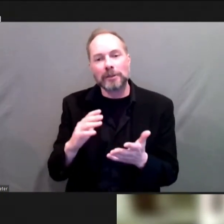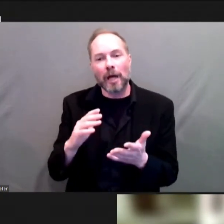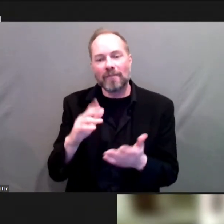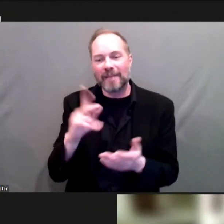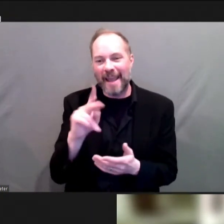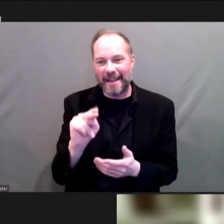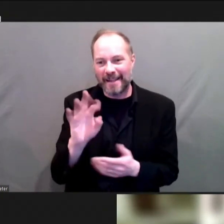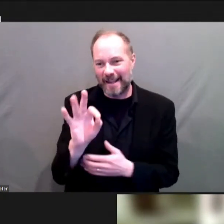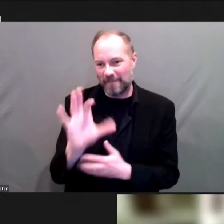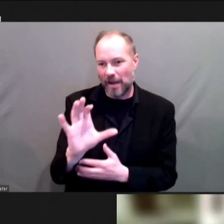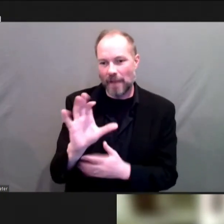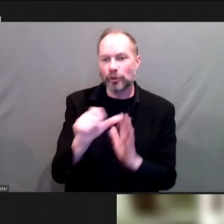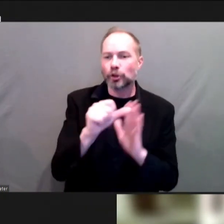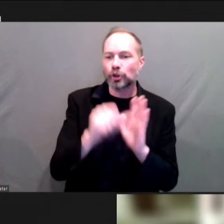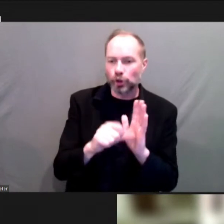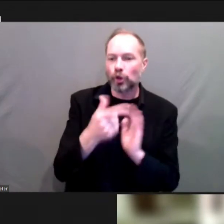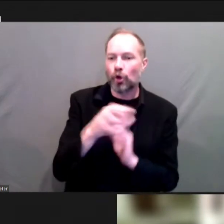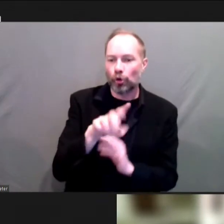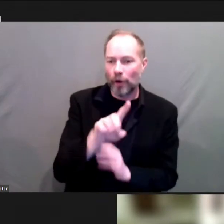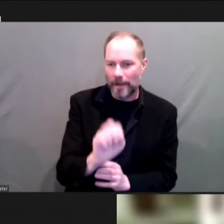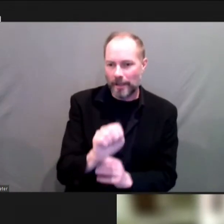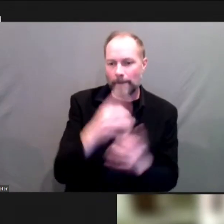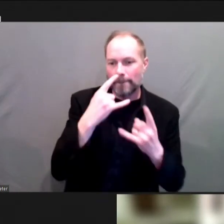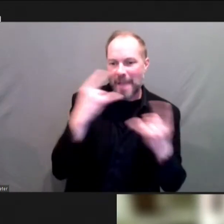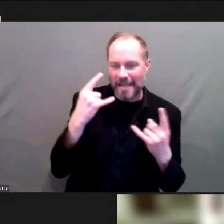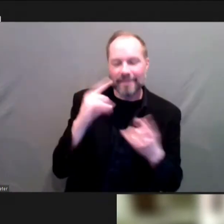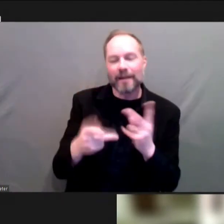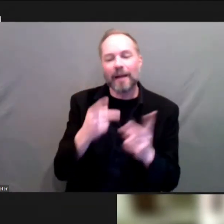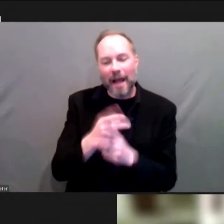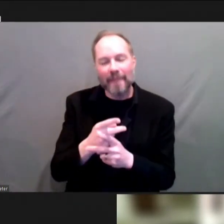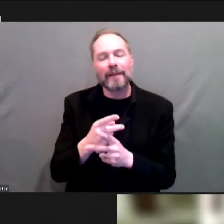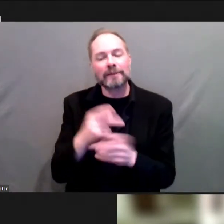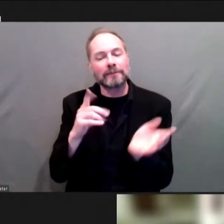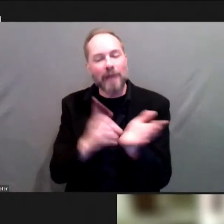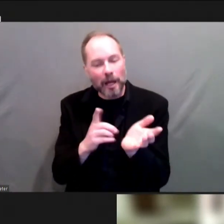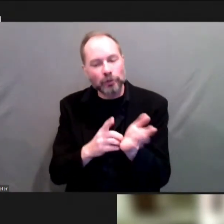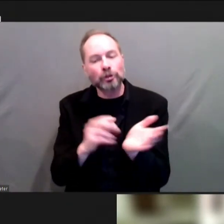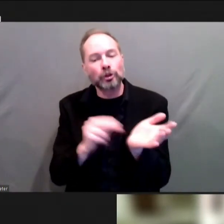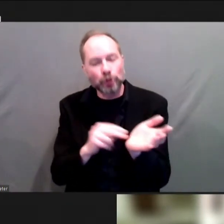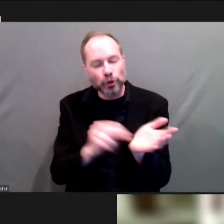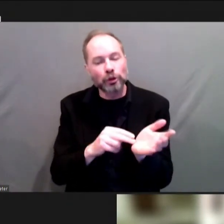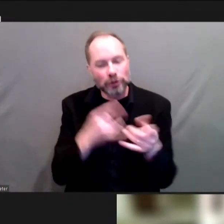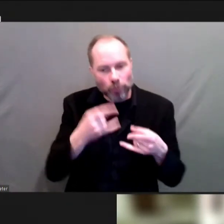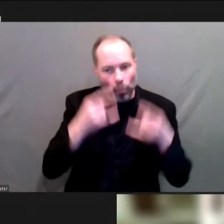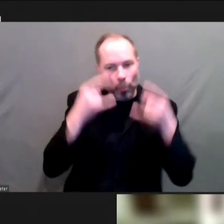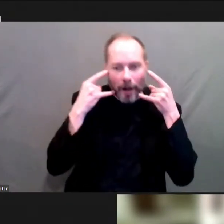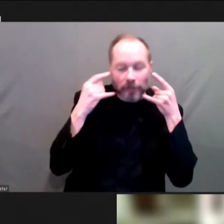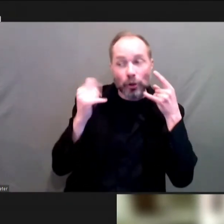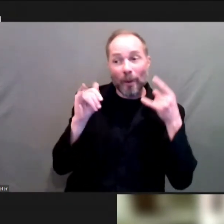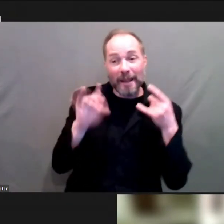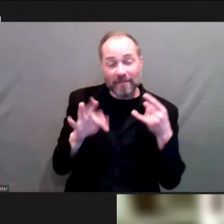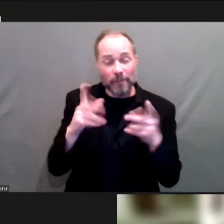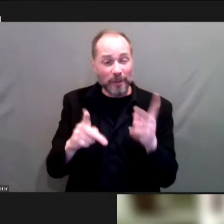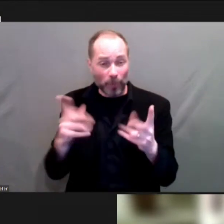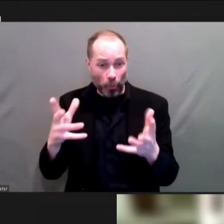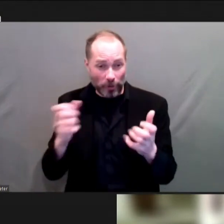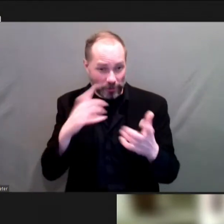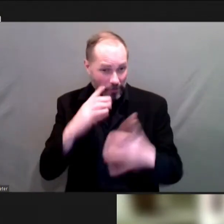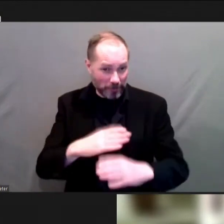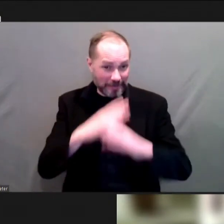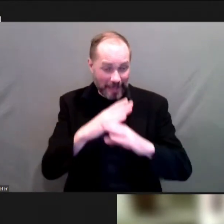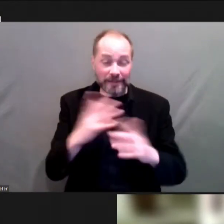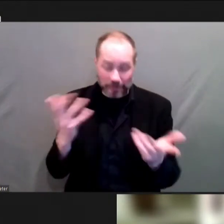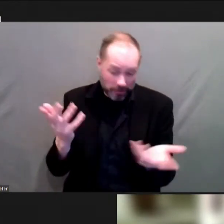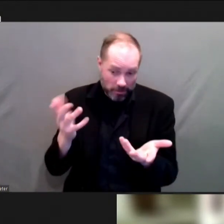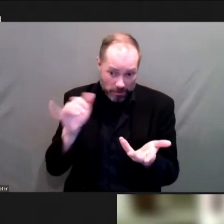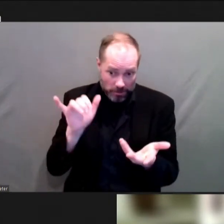masks. They're the kinds that doctors and nurses would wear in COVID wards. So if folks who want to be protected are wearing those masks that we make freely